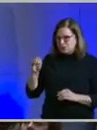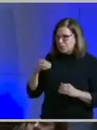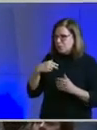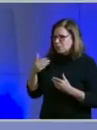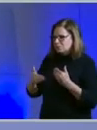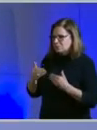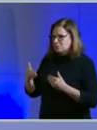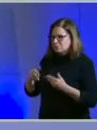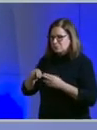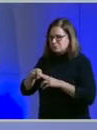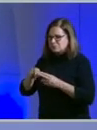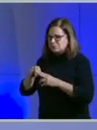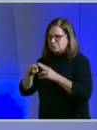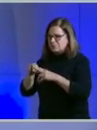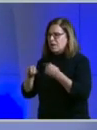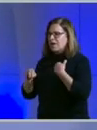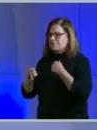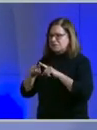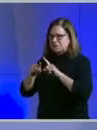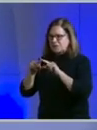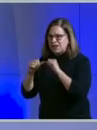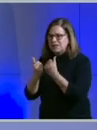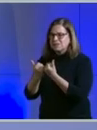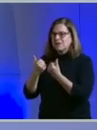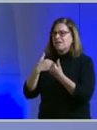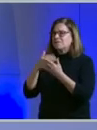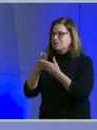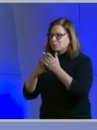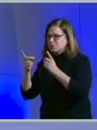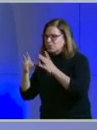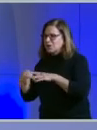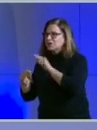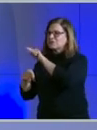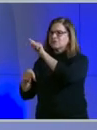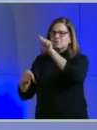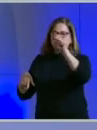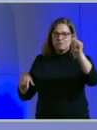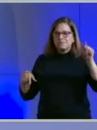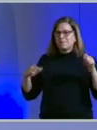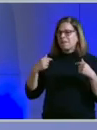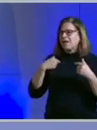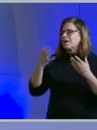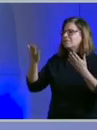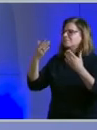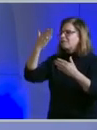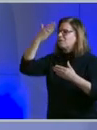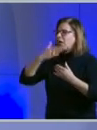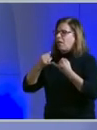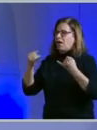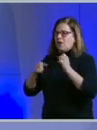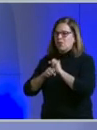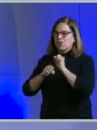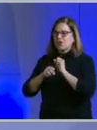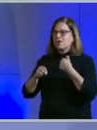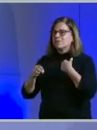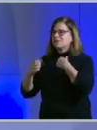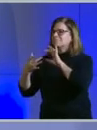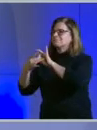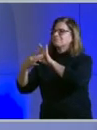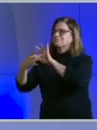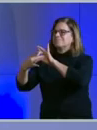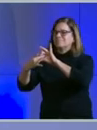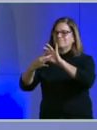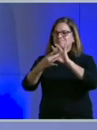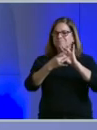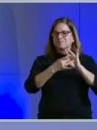our government, some directors, some managers, some frontline workers, and ask them to help shape